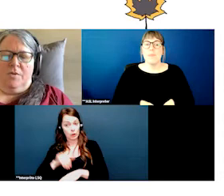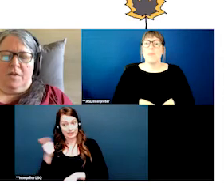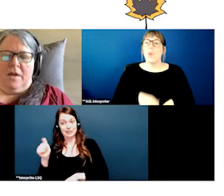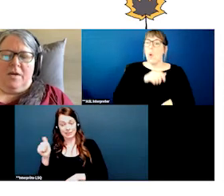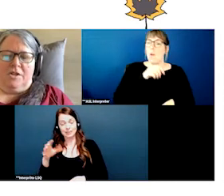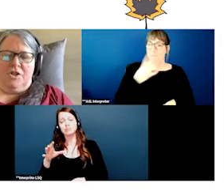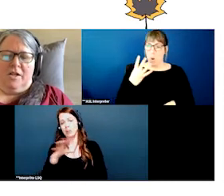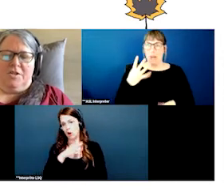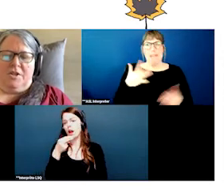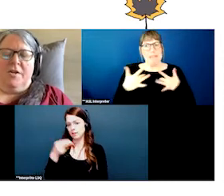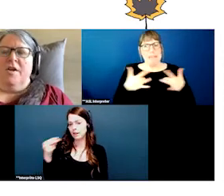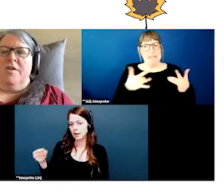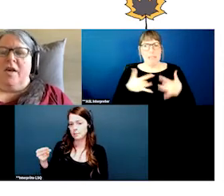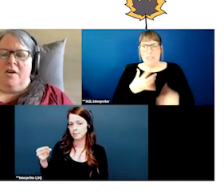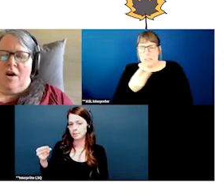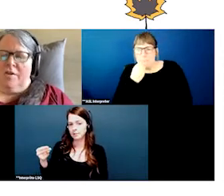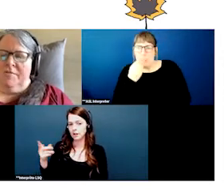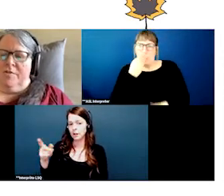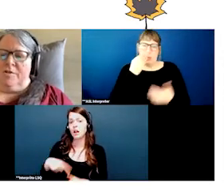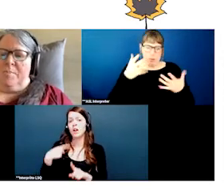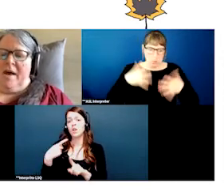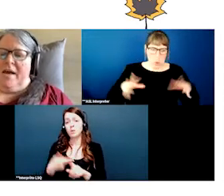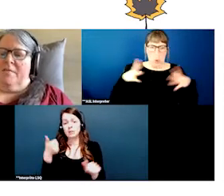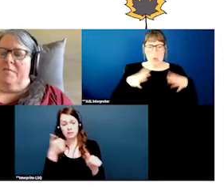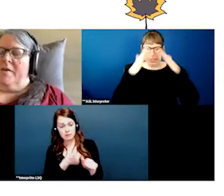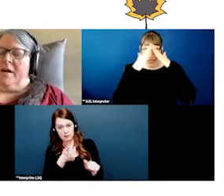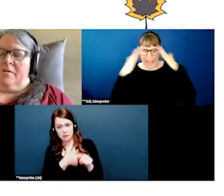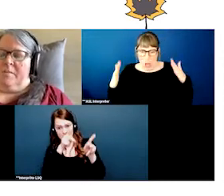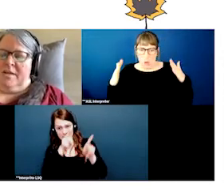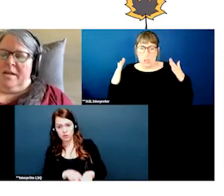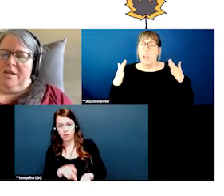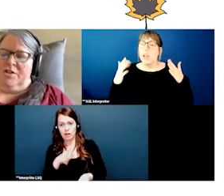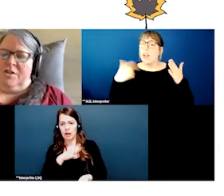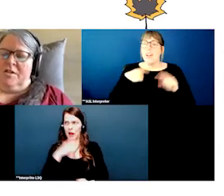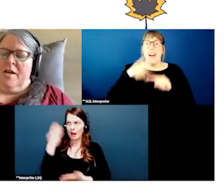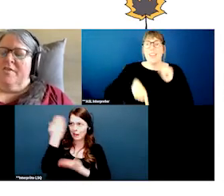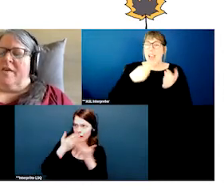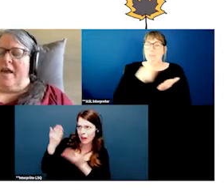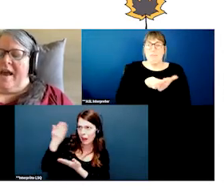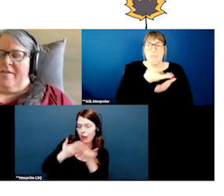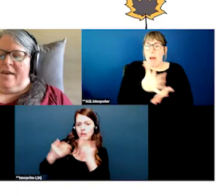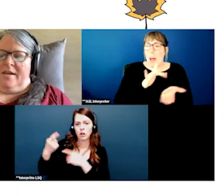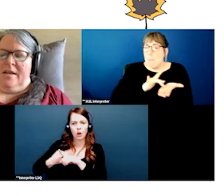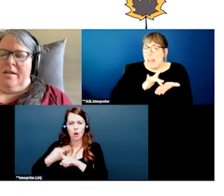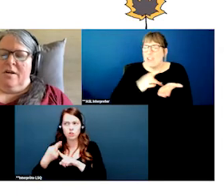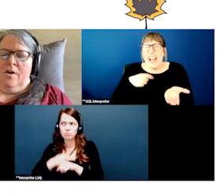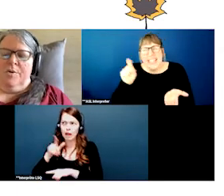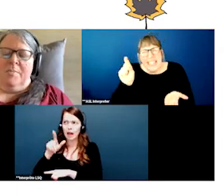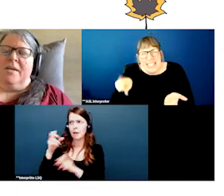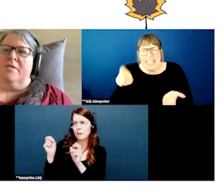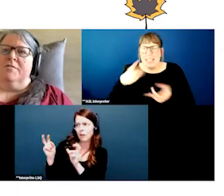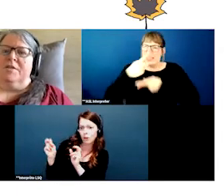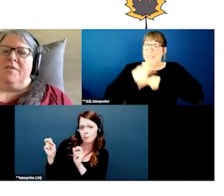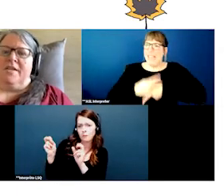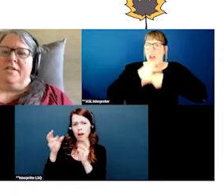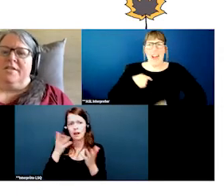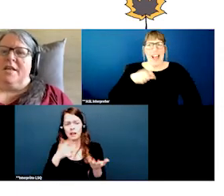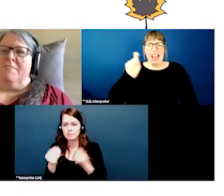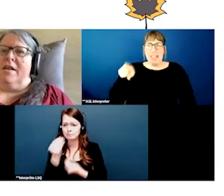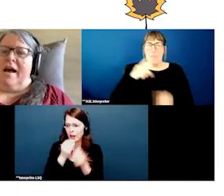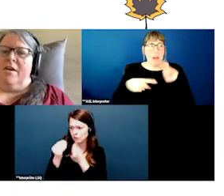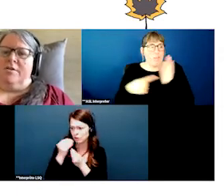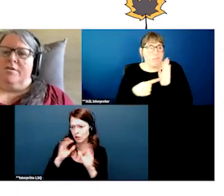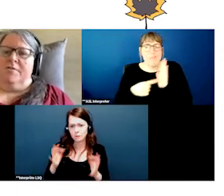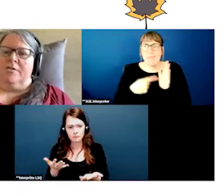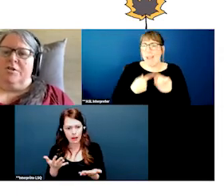food, clothing, and shelter, they can't afford to pay for vital medications, the care they need, or the medical